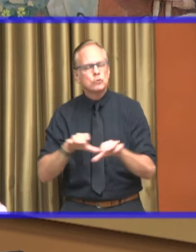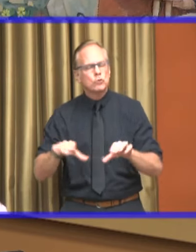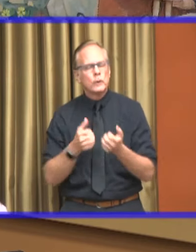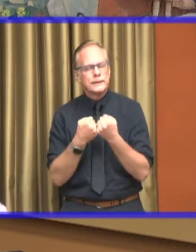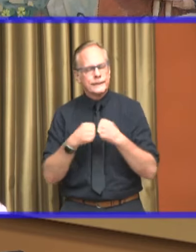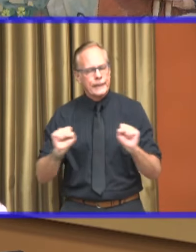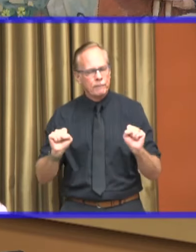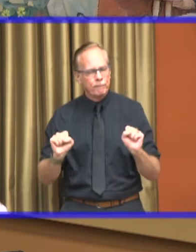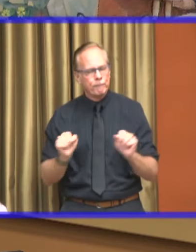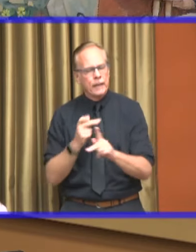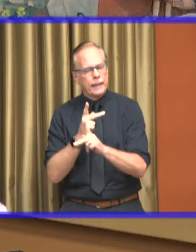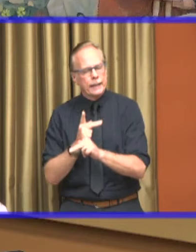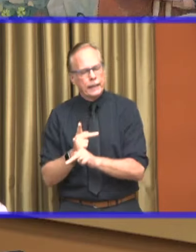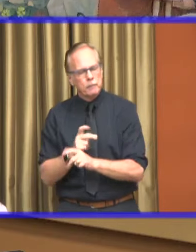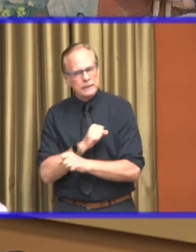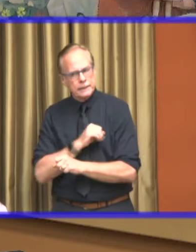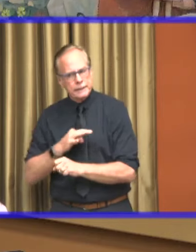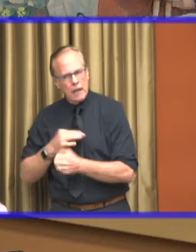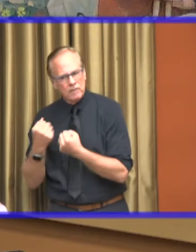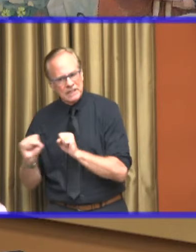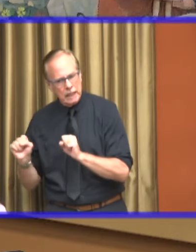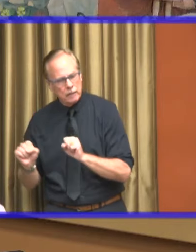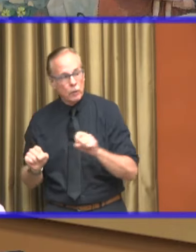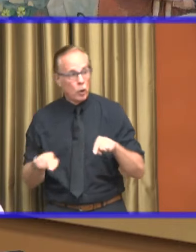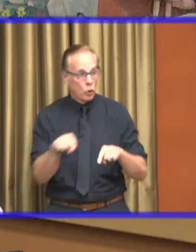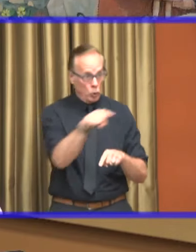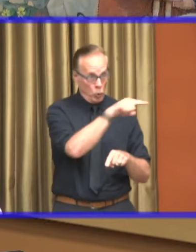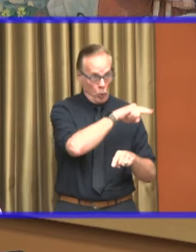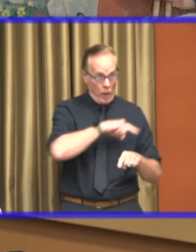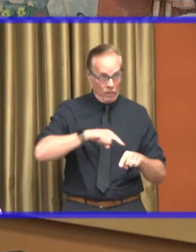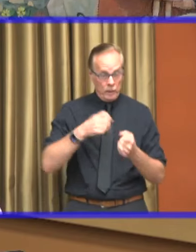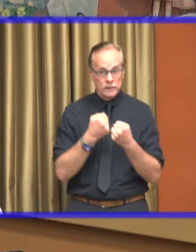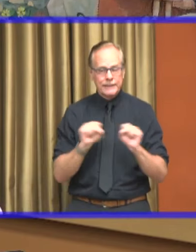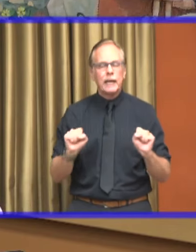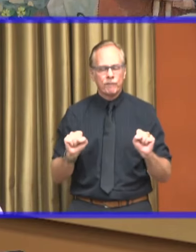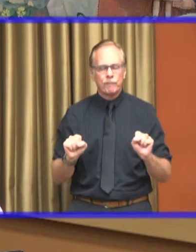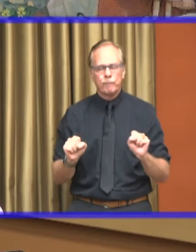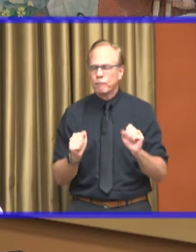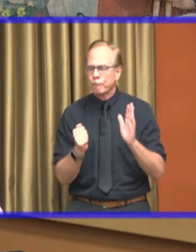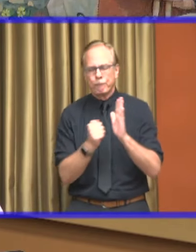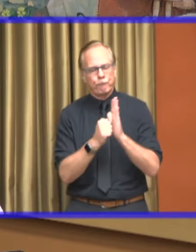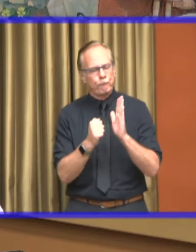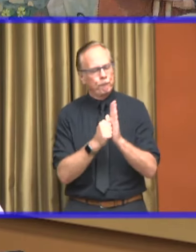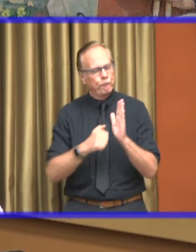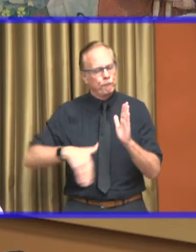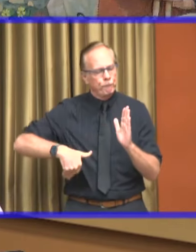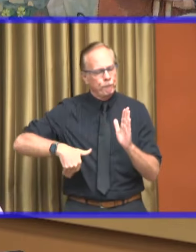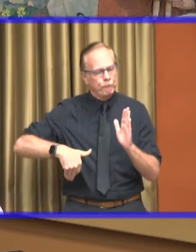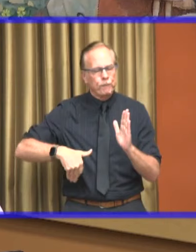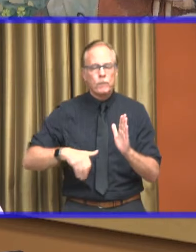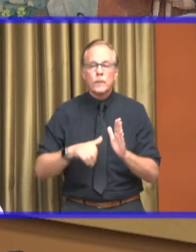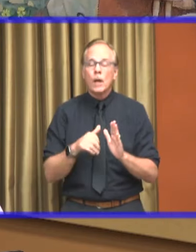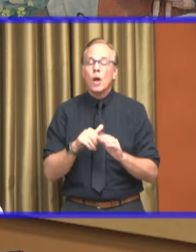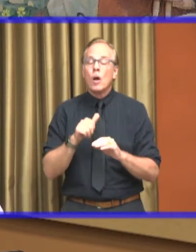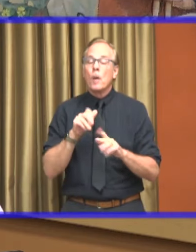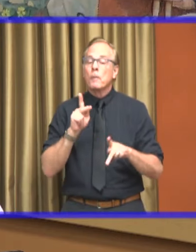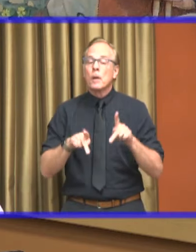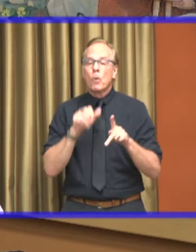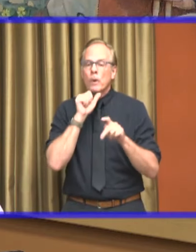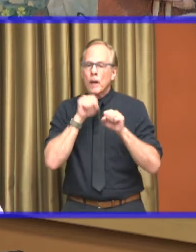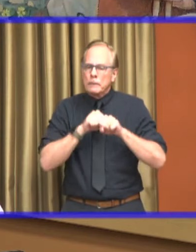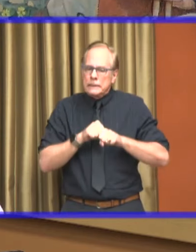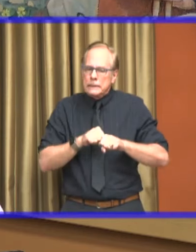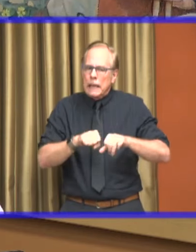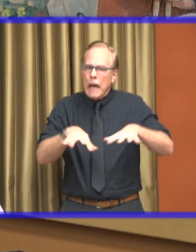safe and also keep the public safe. So if there are enumerators dispatched, they will not be dispatched until after June